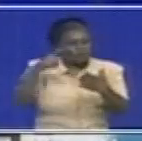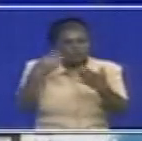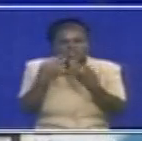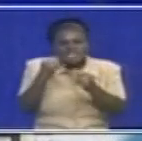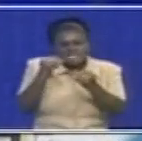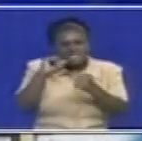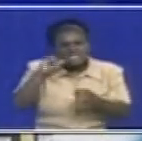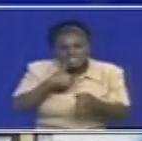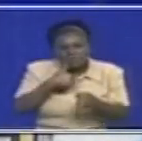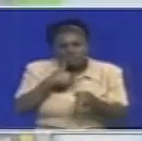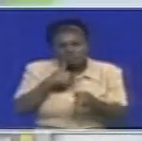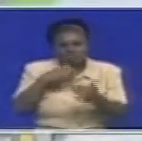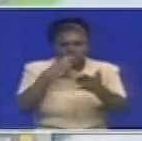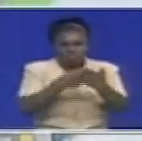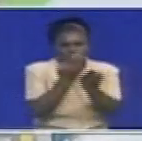process.